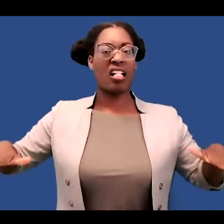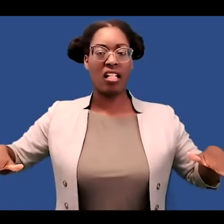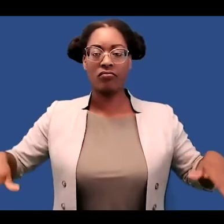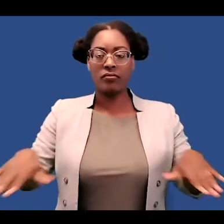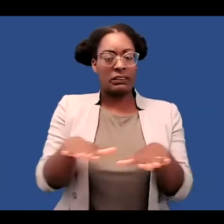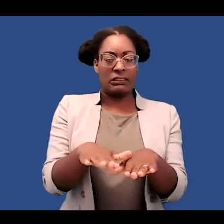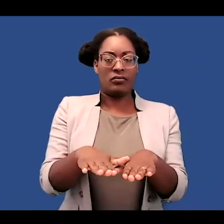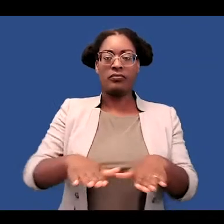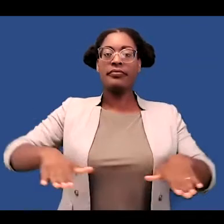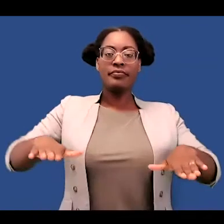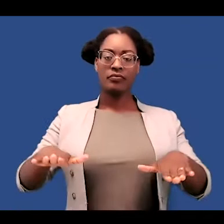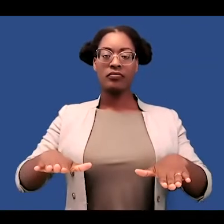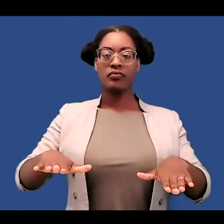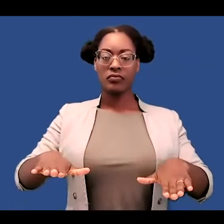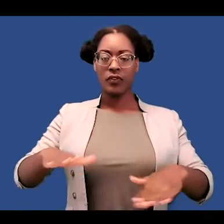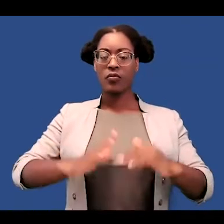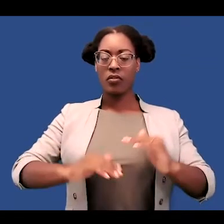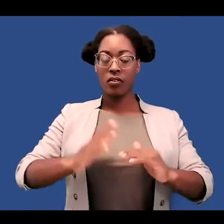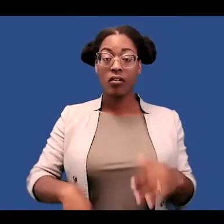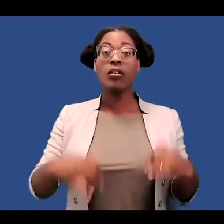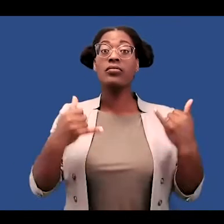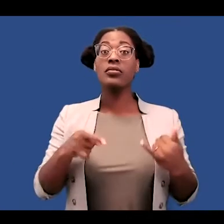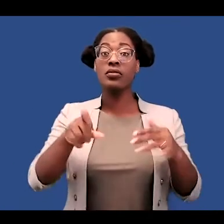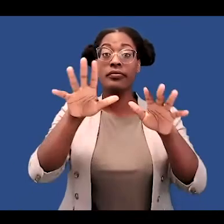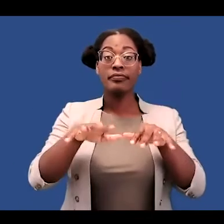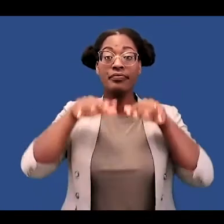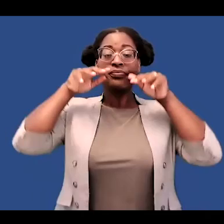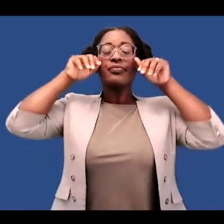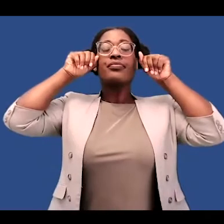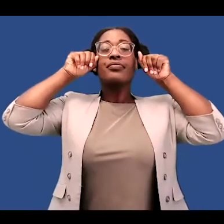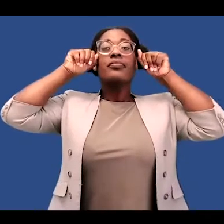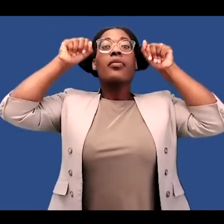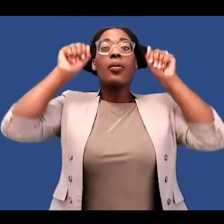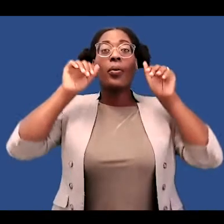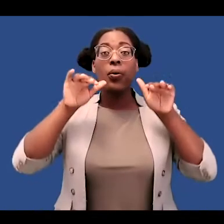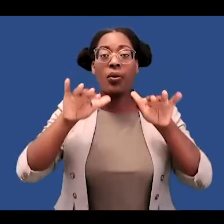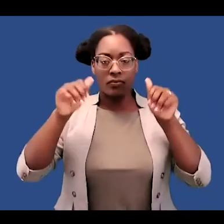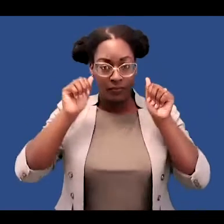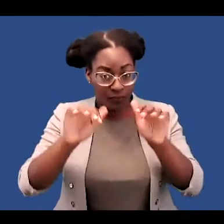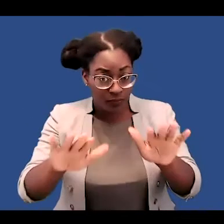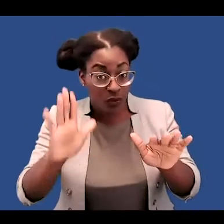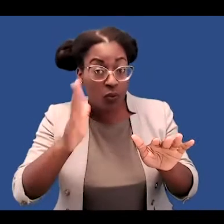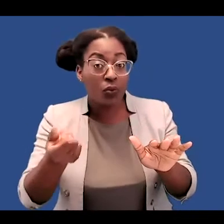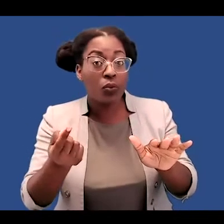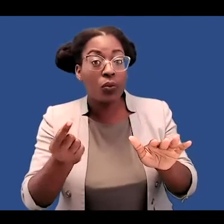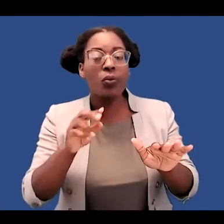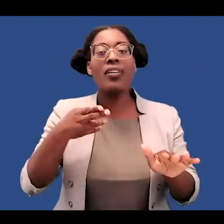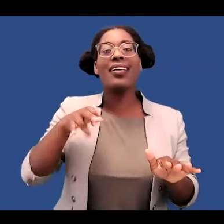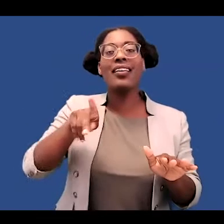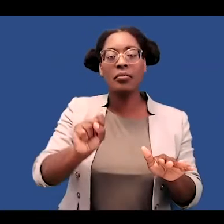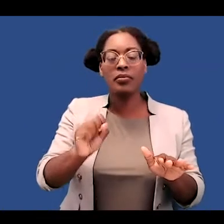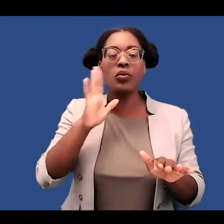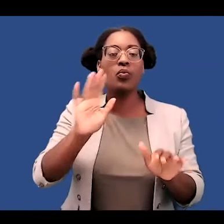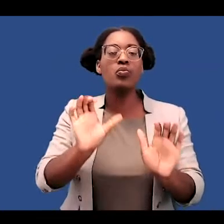support. Again, you're taking your inhale, and as you exhale, you're pushing your hips back and rolling your hips to the right or left